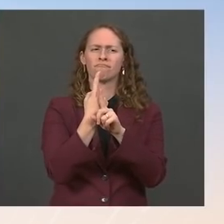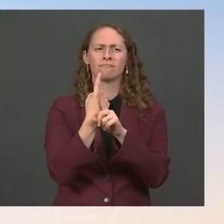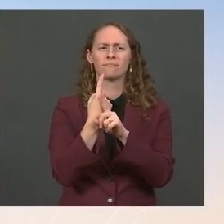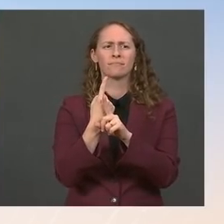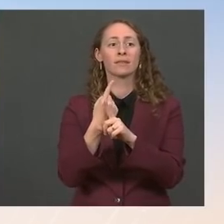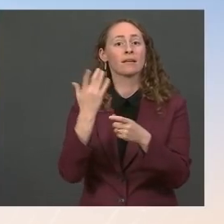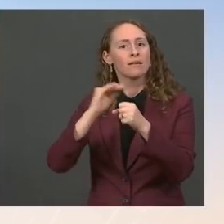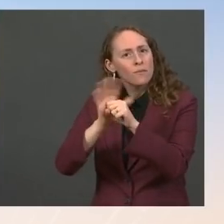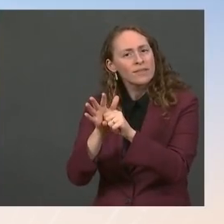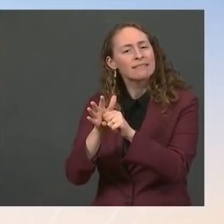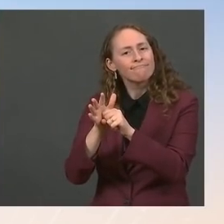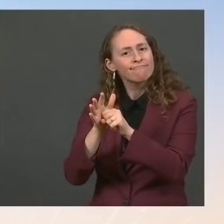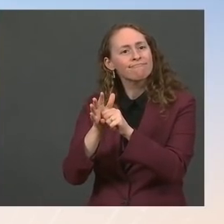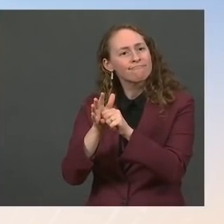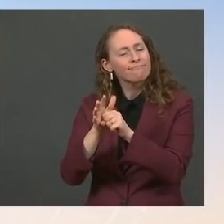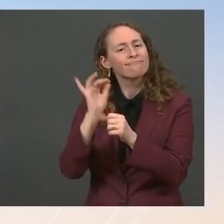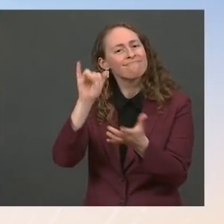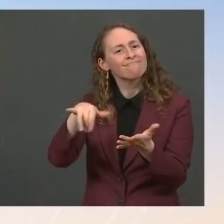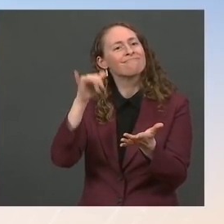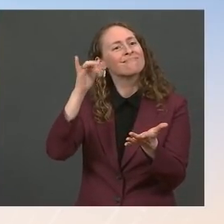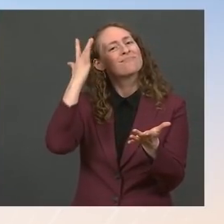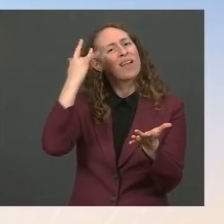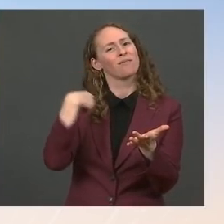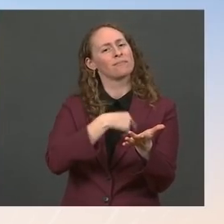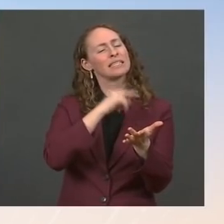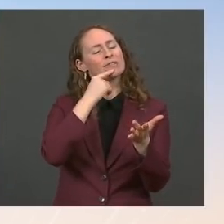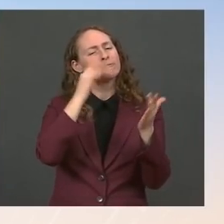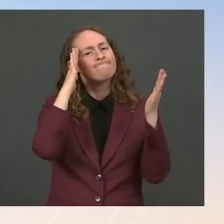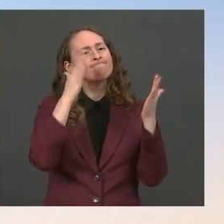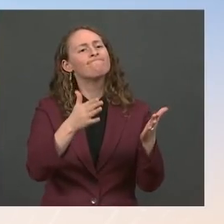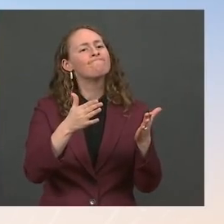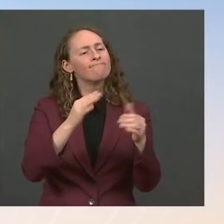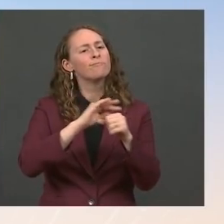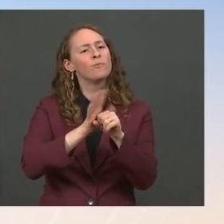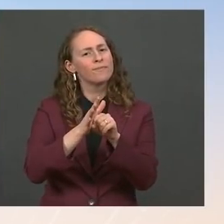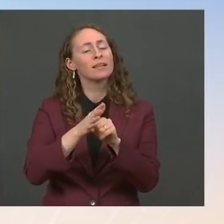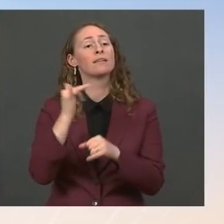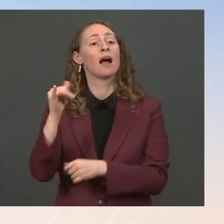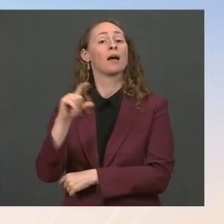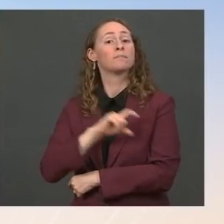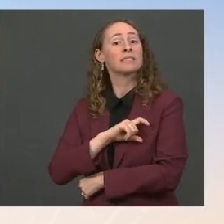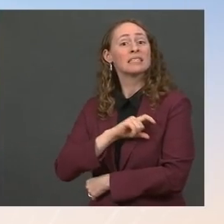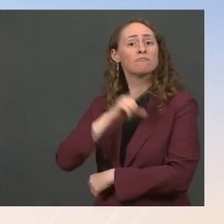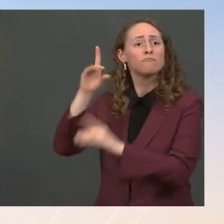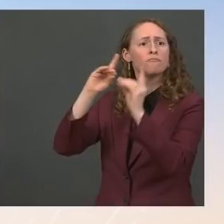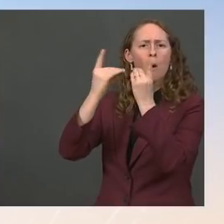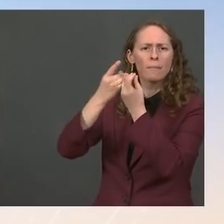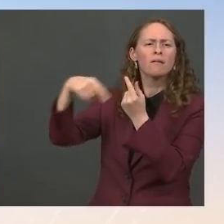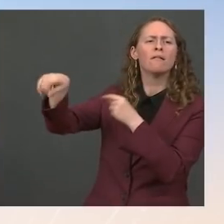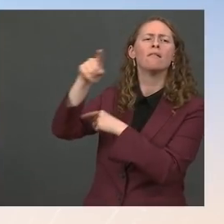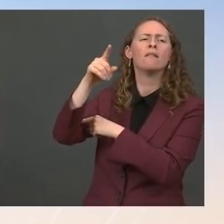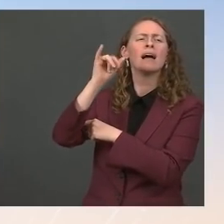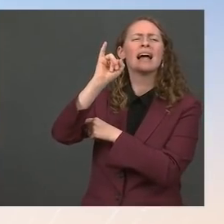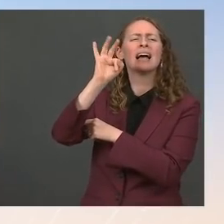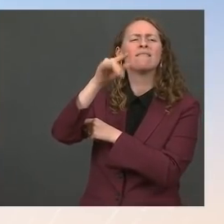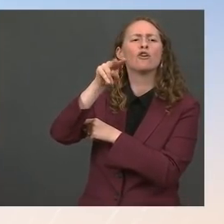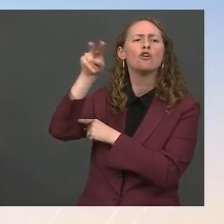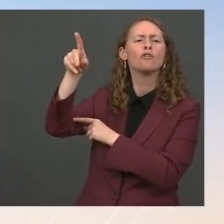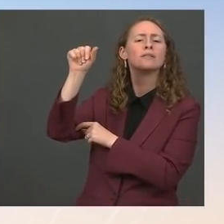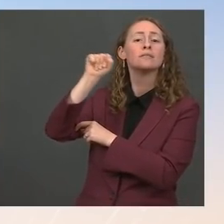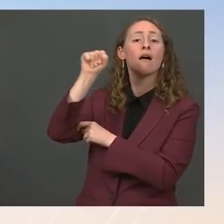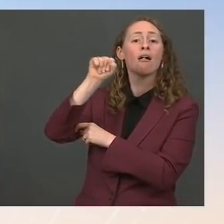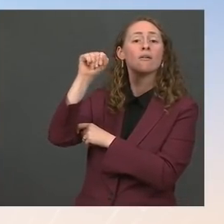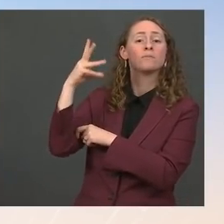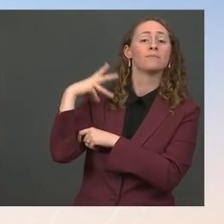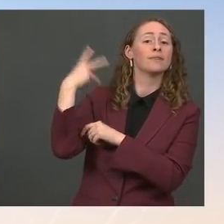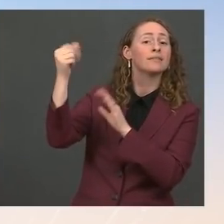COVID-19. So that's something that we're working to address, and police departments are working to address. If you look at Seattle as an example, which I know has